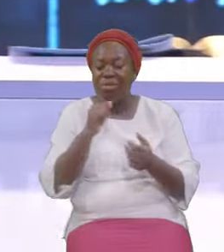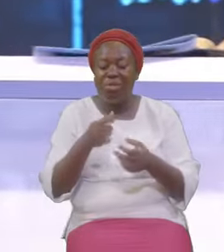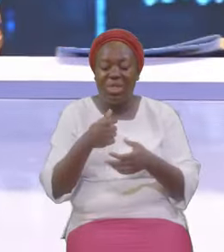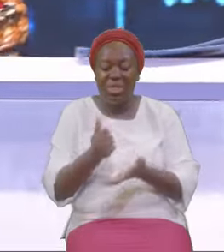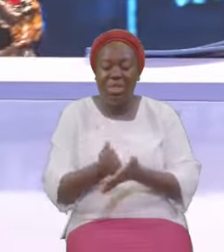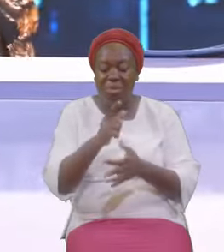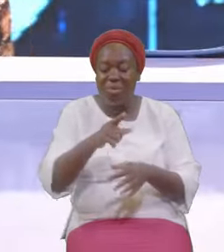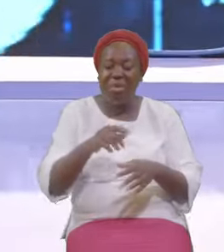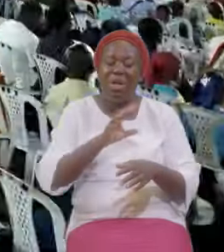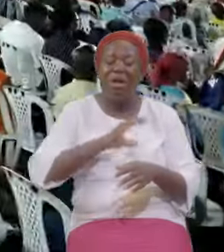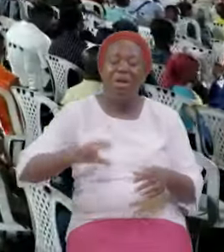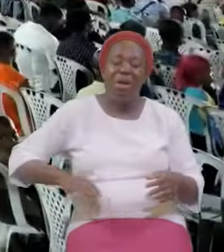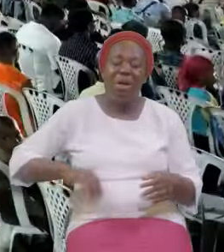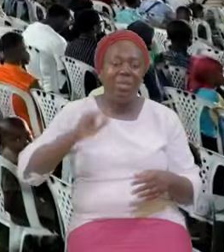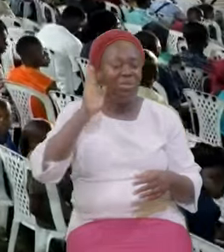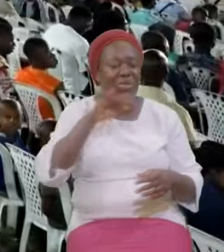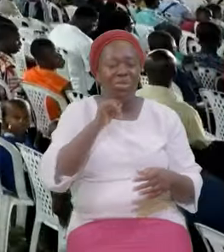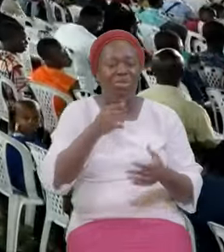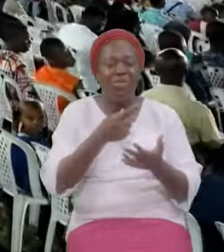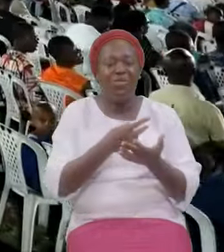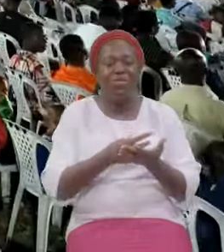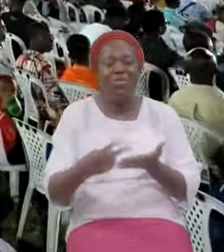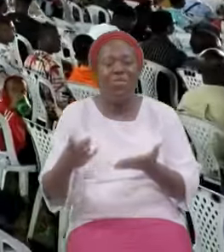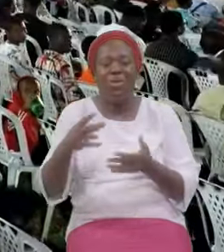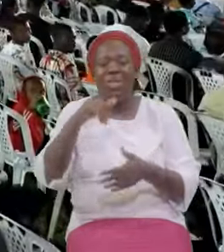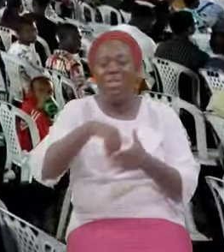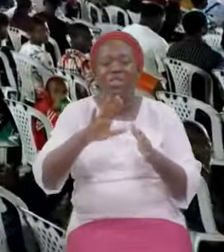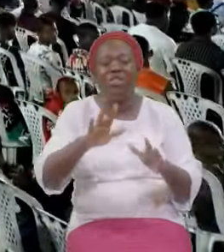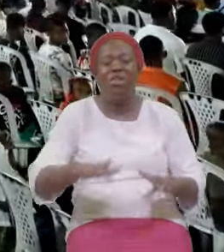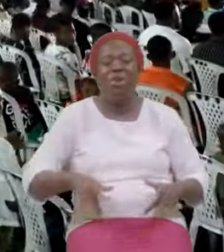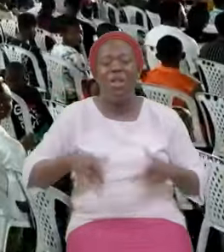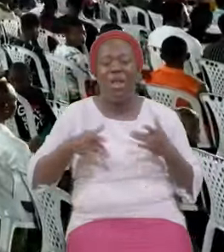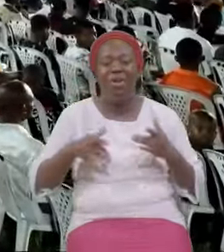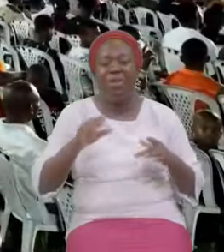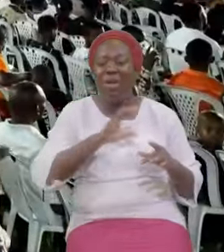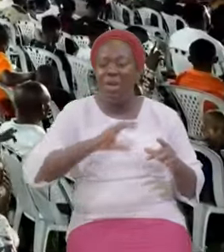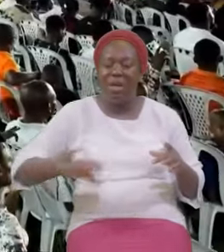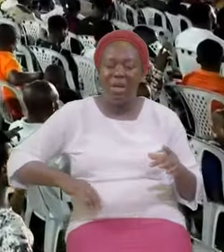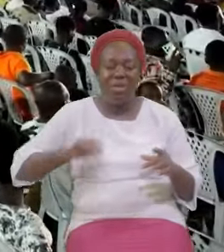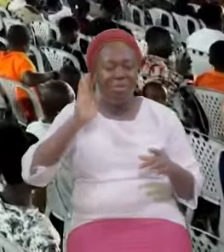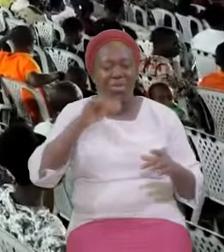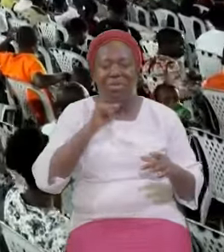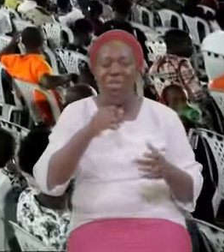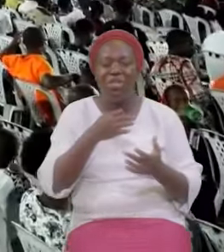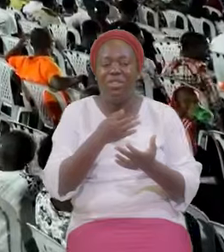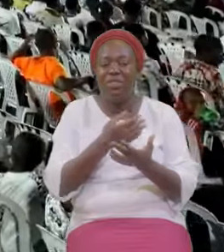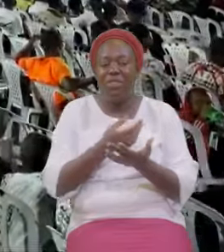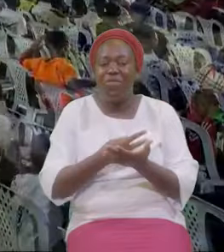not fail in your life. Christ will not fail in my life.